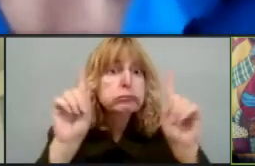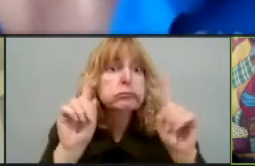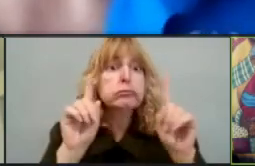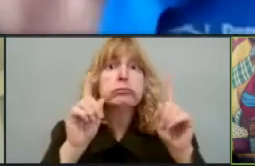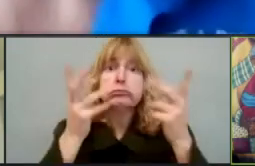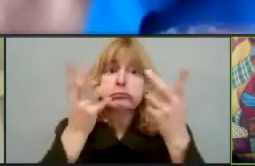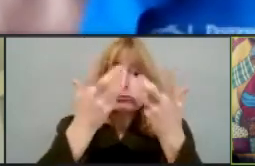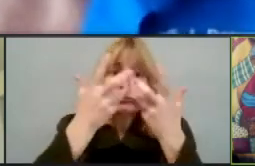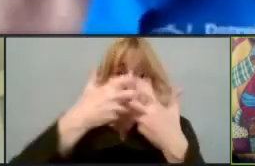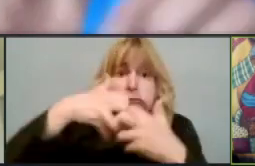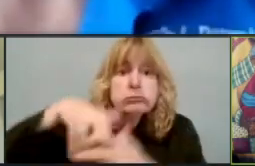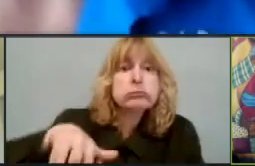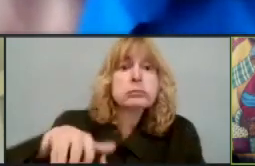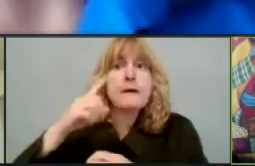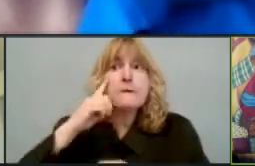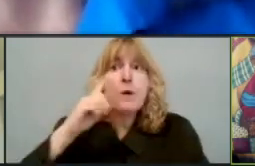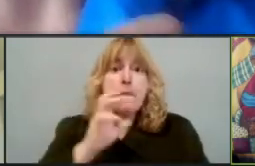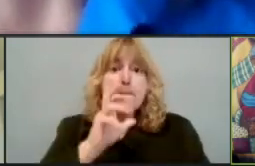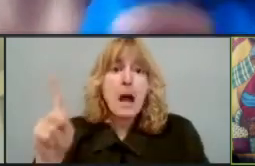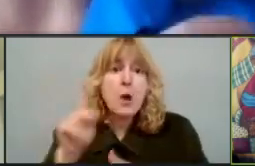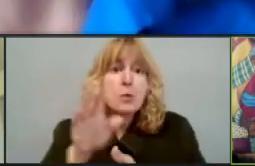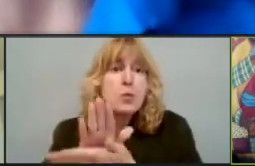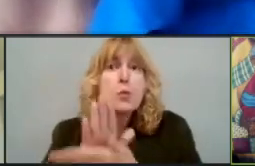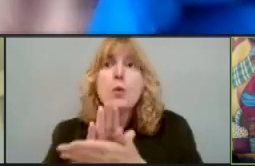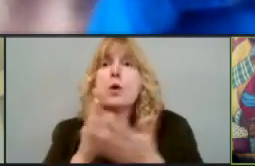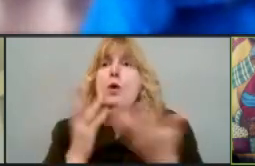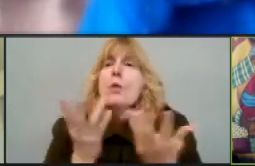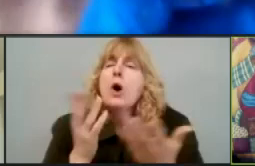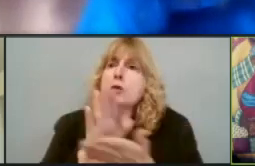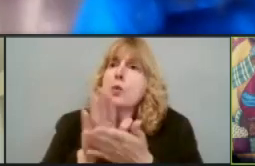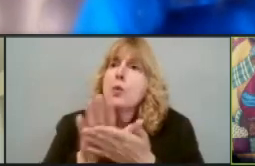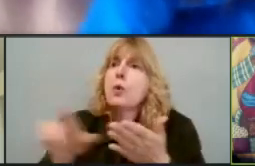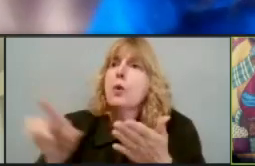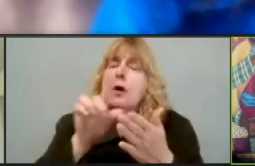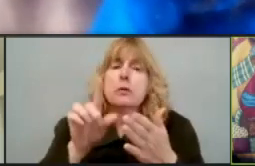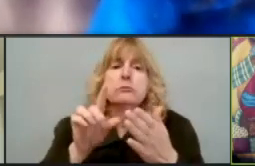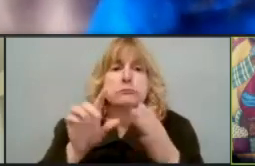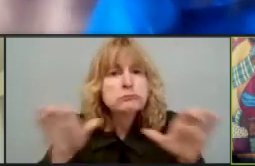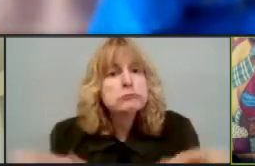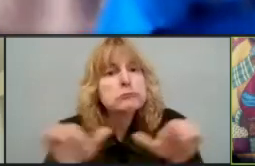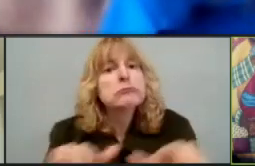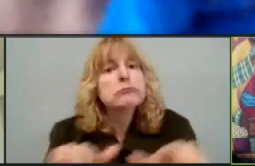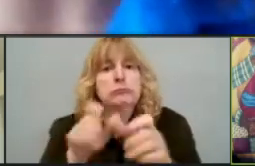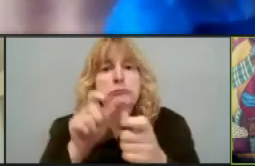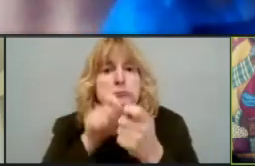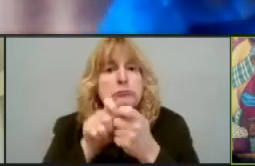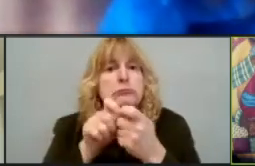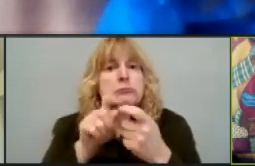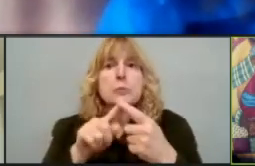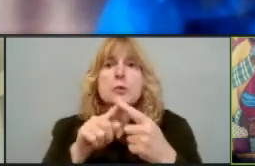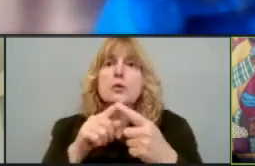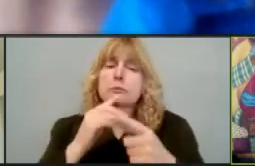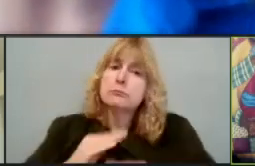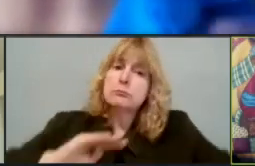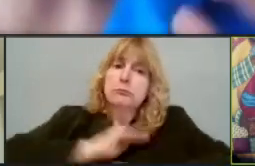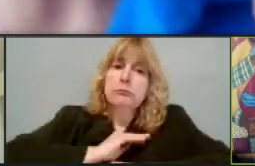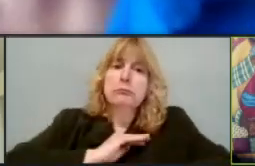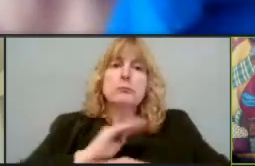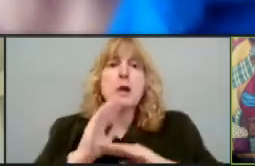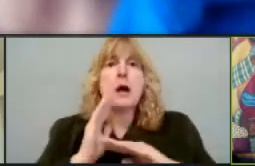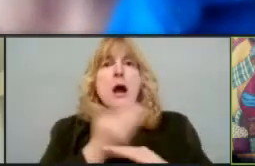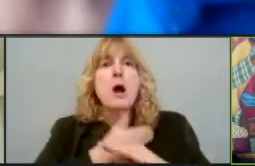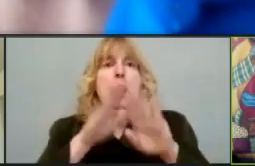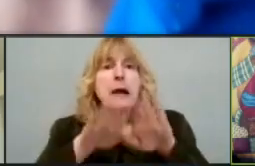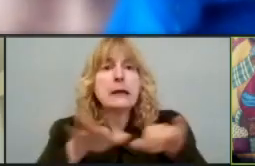school and what schools are doing real specifically to make sure that the social, emotional needs of our kids are just